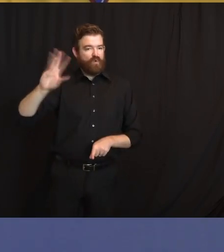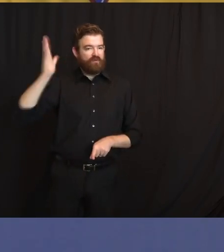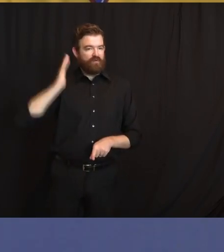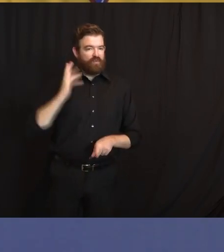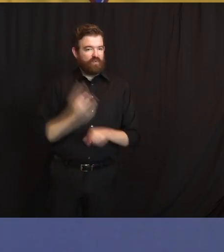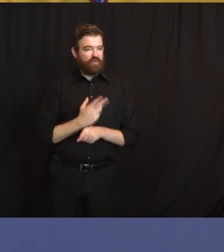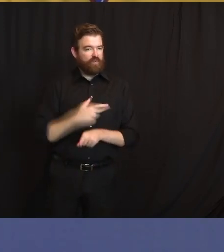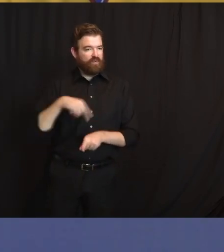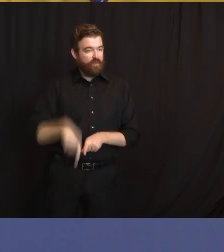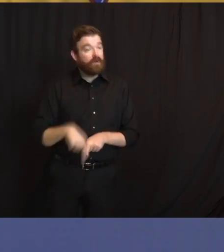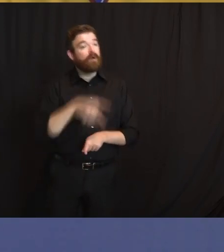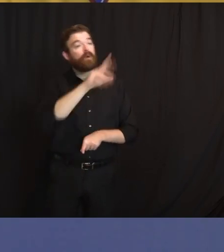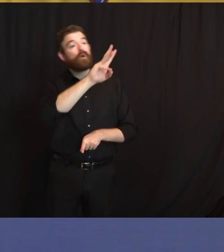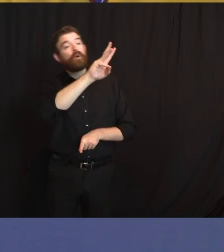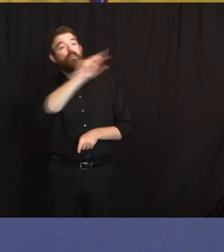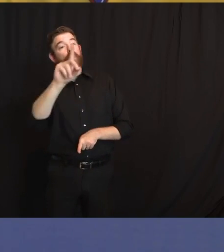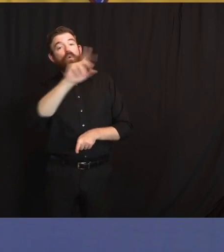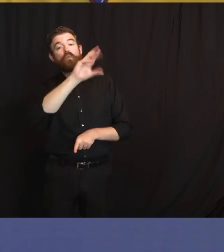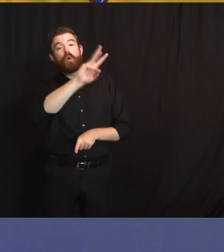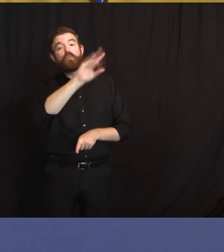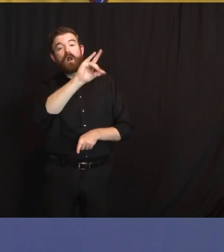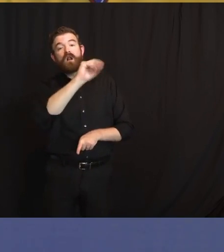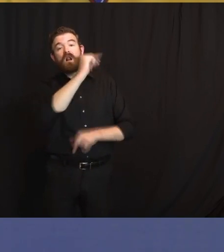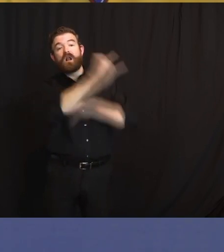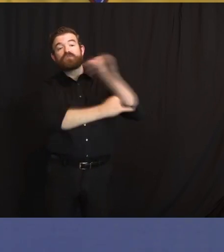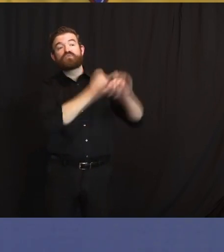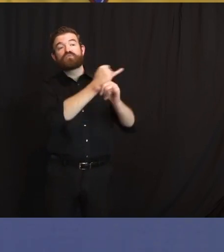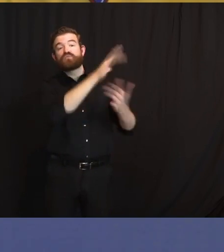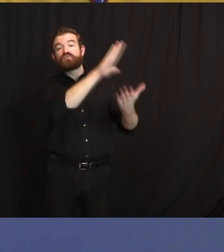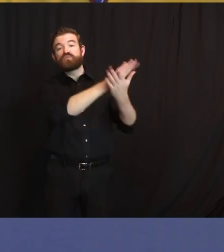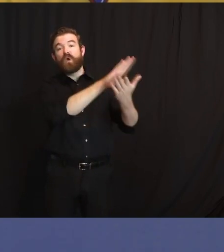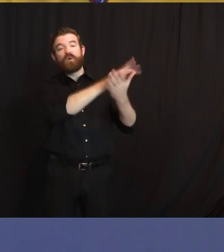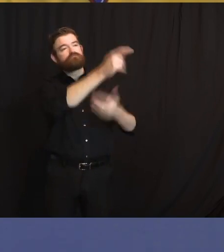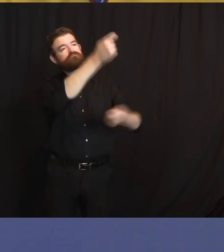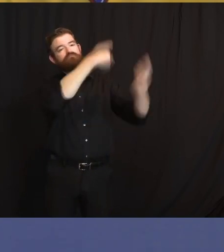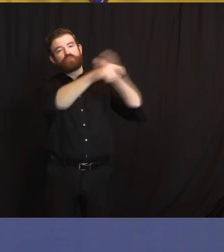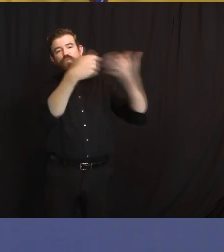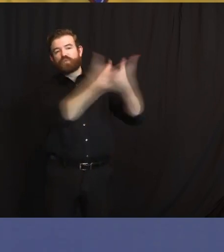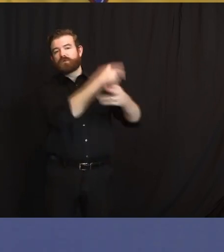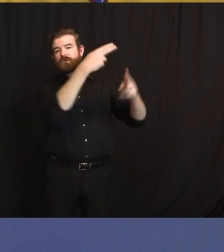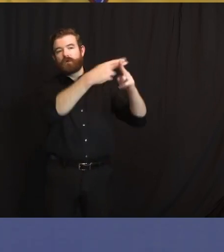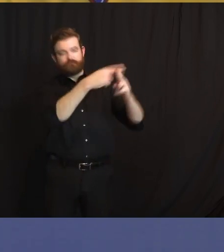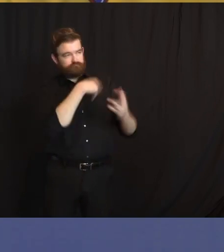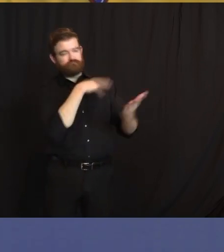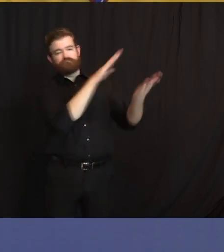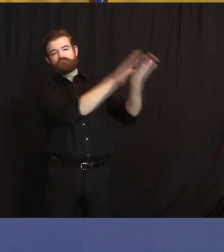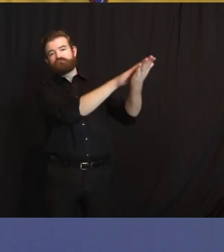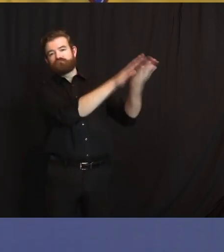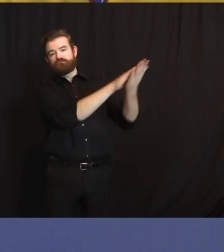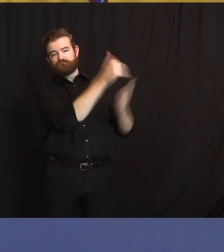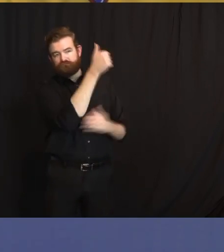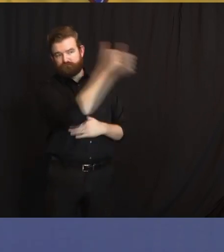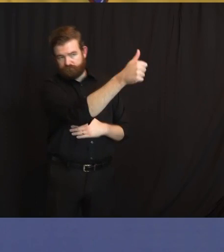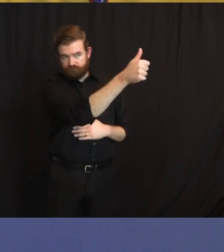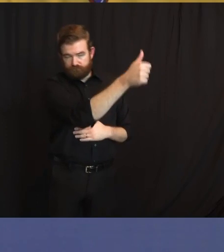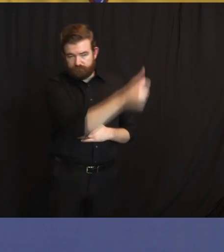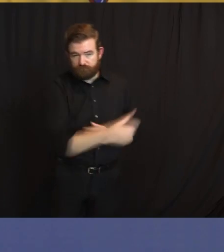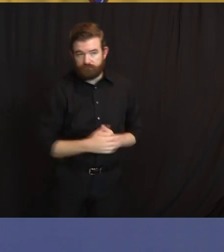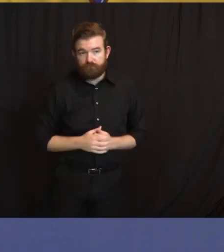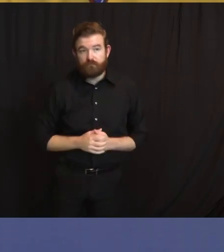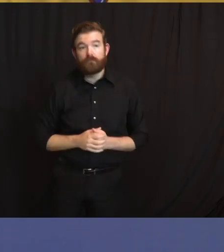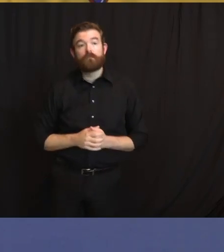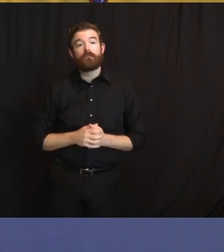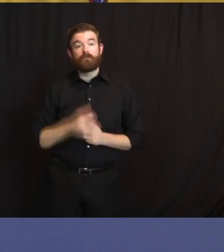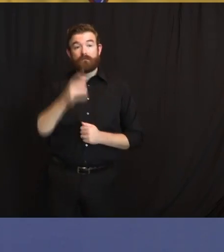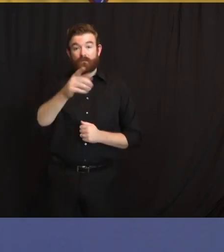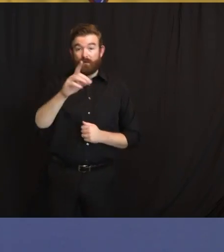International Affairs over the weekend, and I applaud them for doing that. I think we've had this conversation before on Wilson,